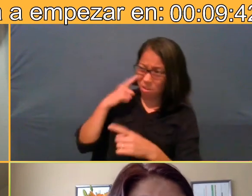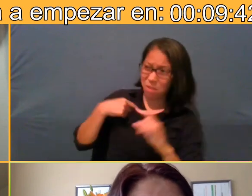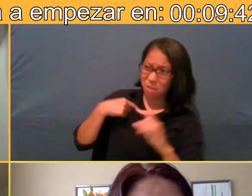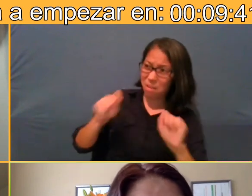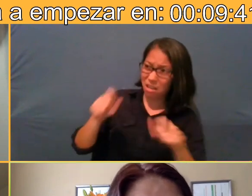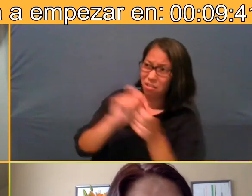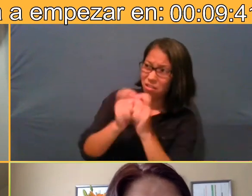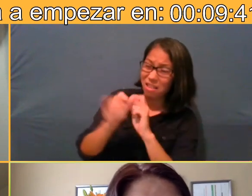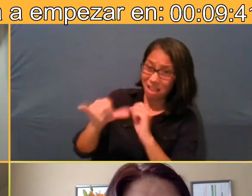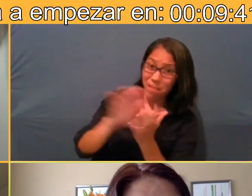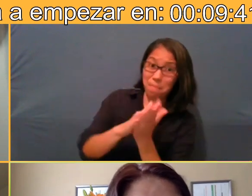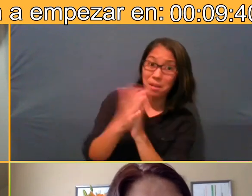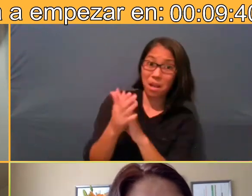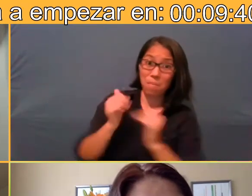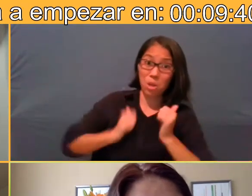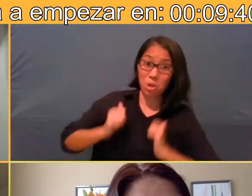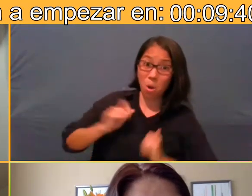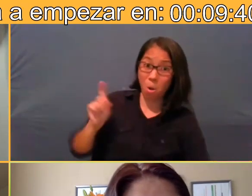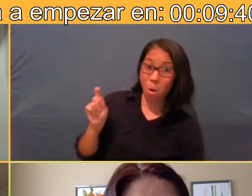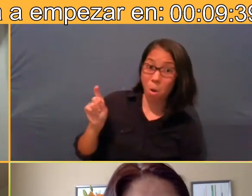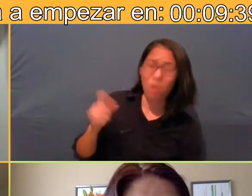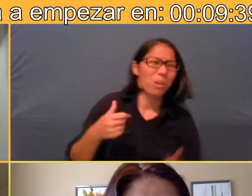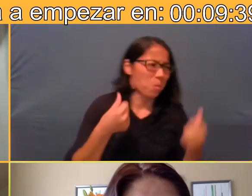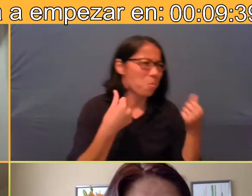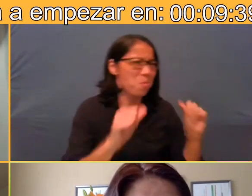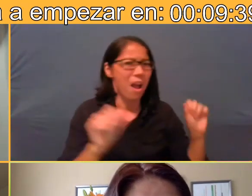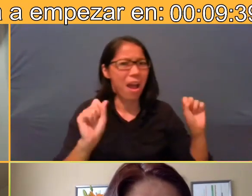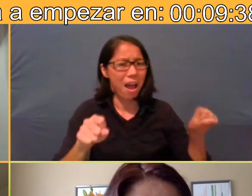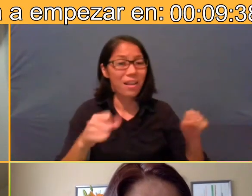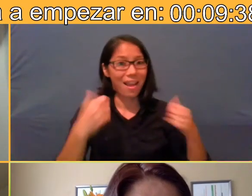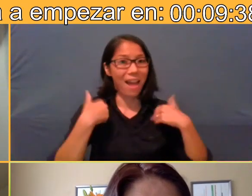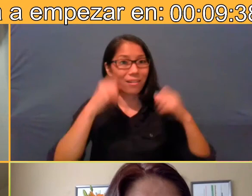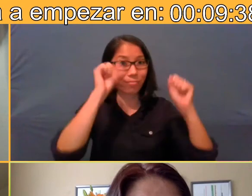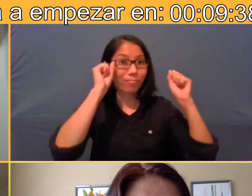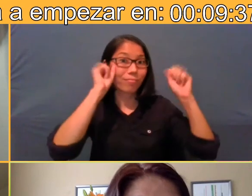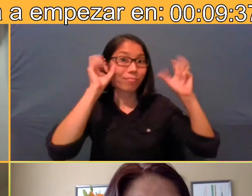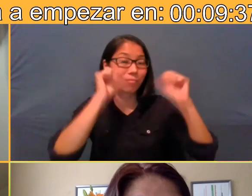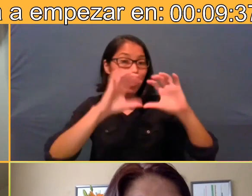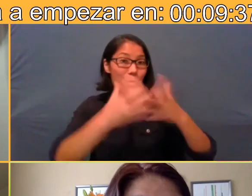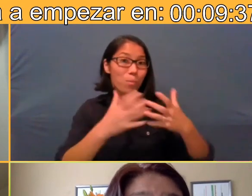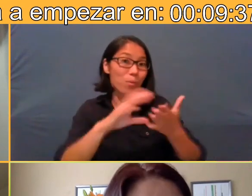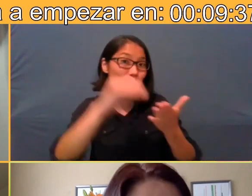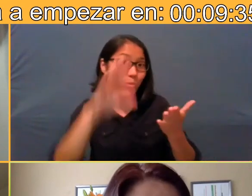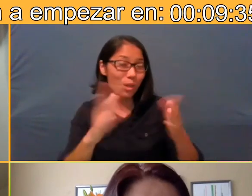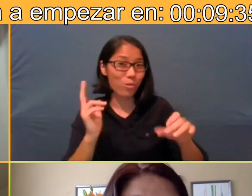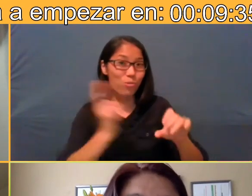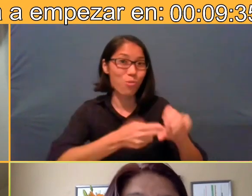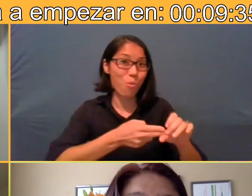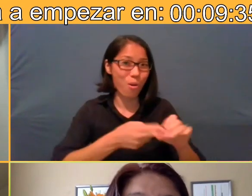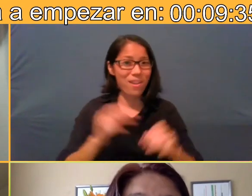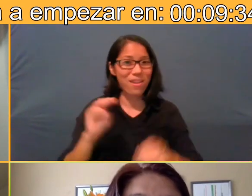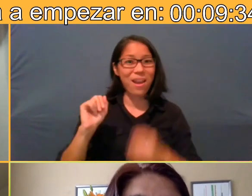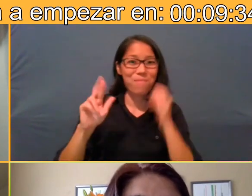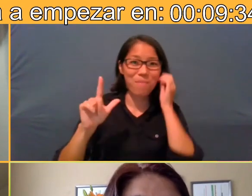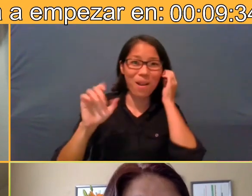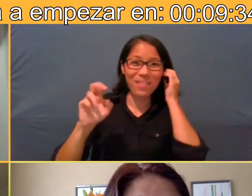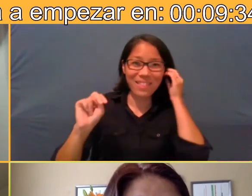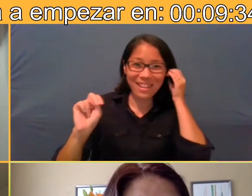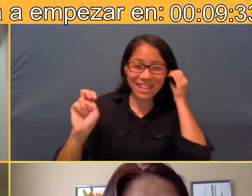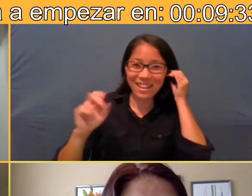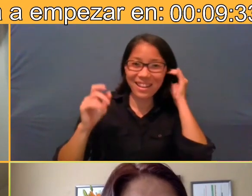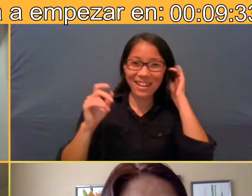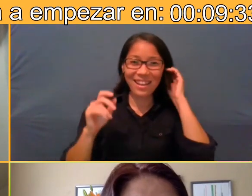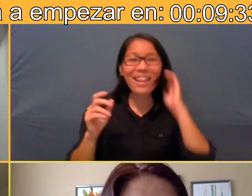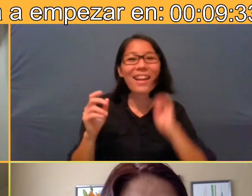well, let's try. And then she got this incredible group of students to join her and Marlene. And the first question